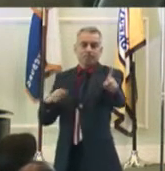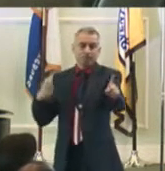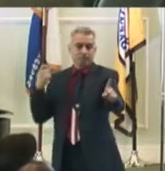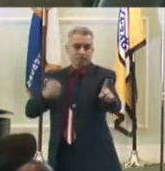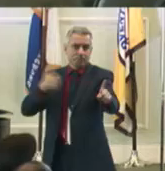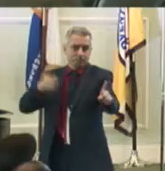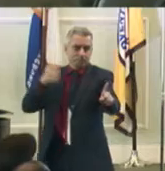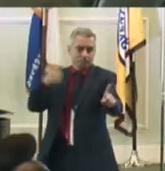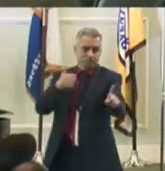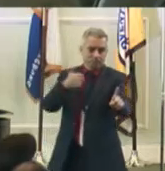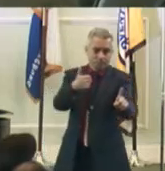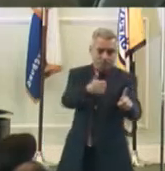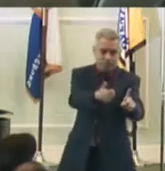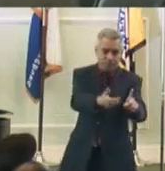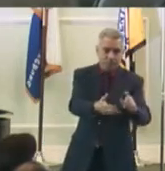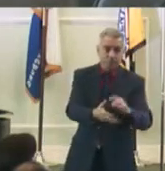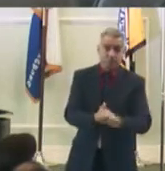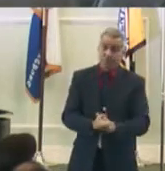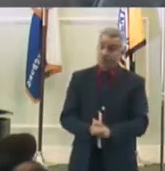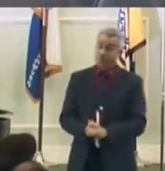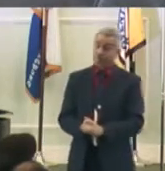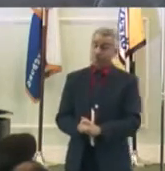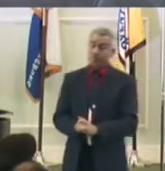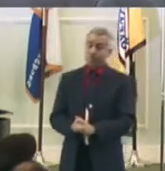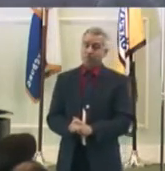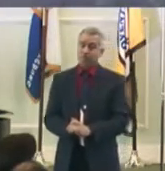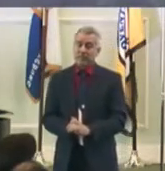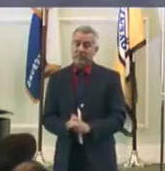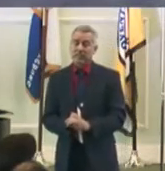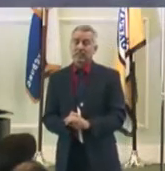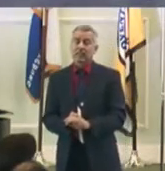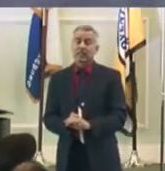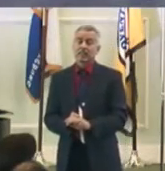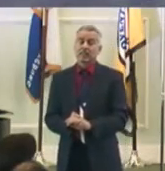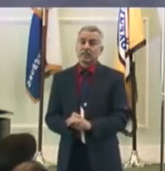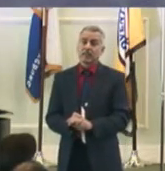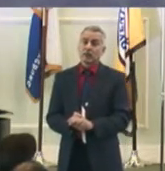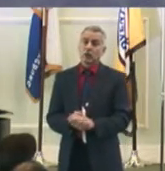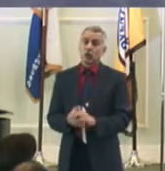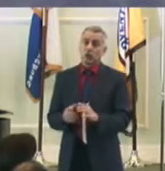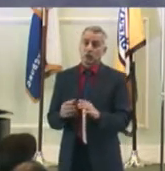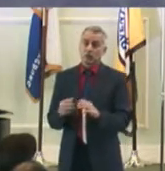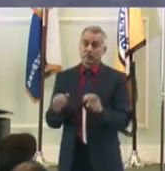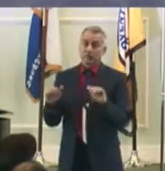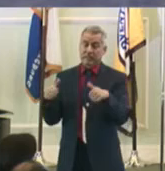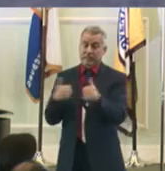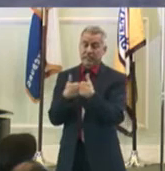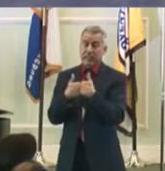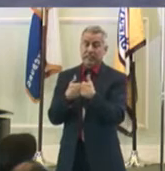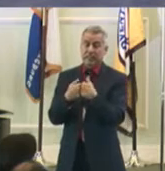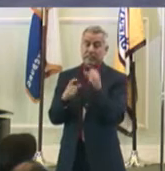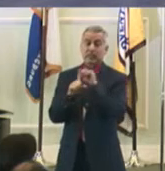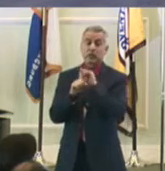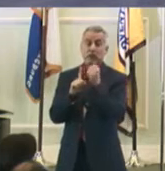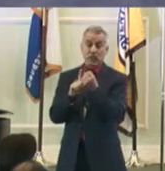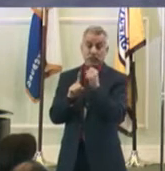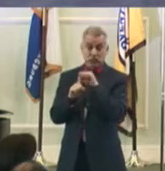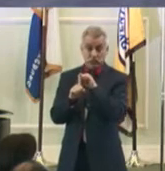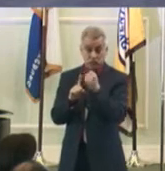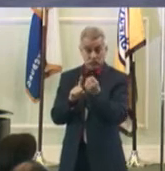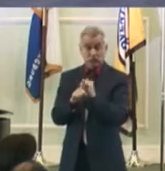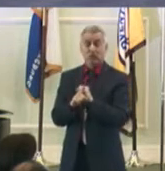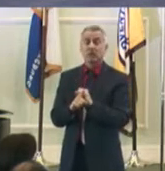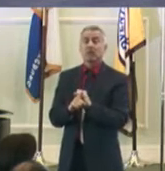job, but her boss is treating her terribly. And I think there is so much that is right with a loving son, a daughter, coming before